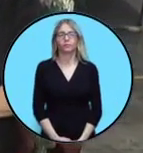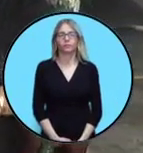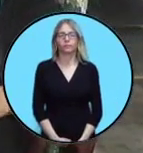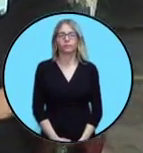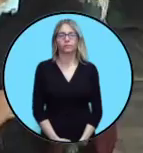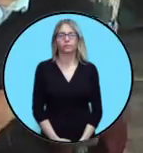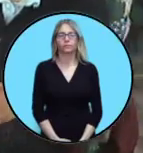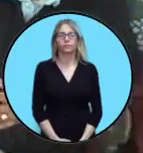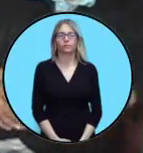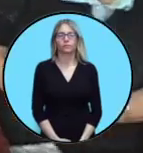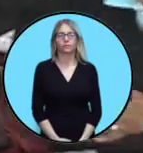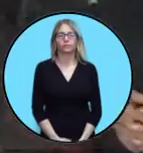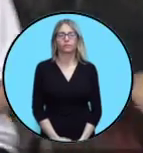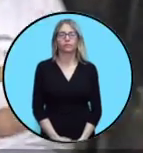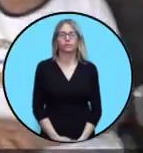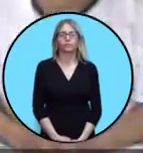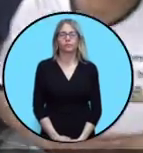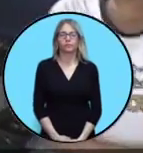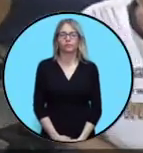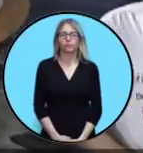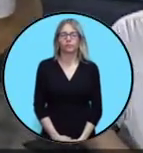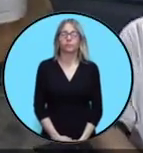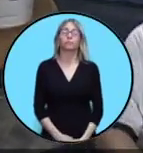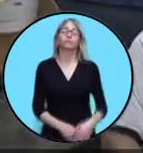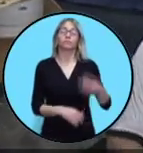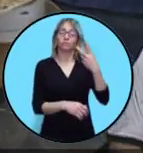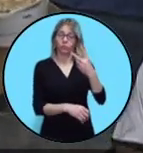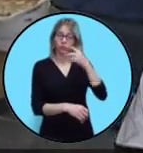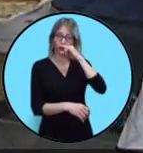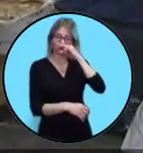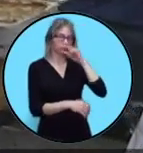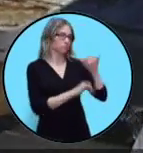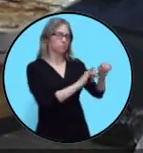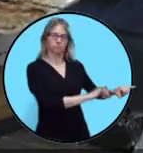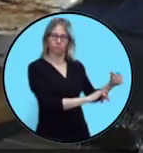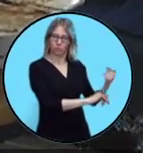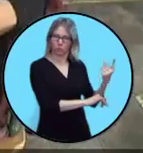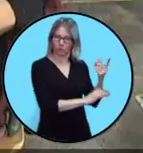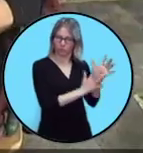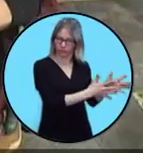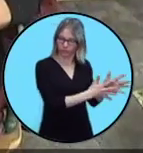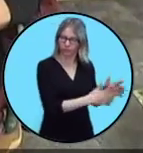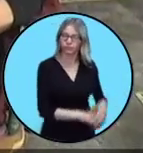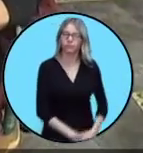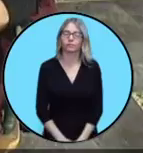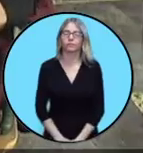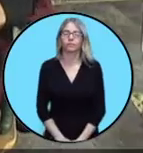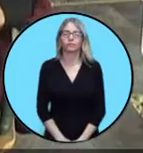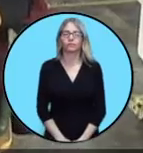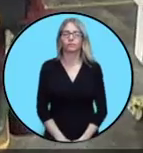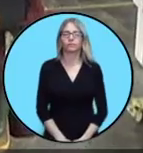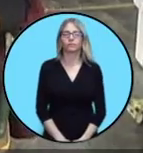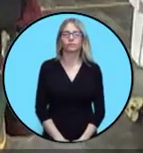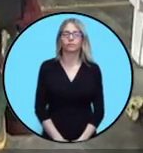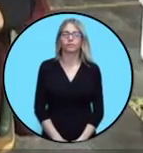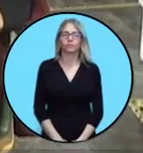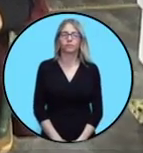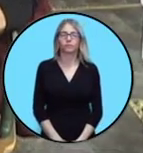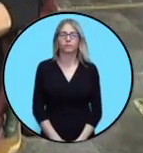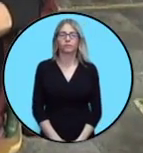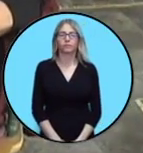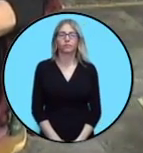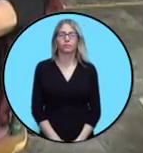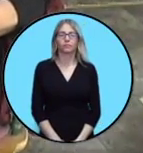some famine going on. Yeah. And there was just two little kids. When they were left